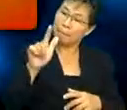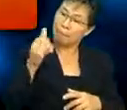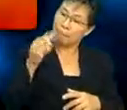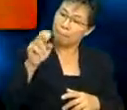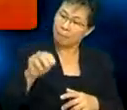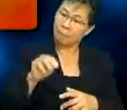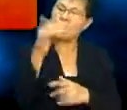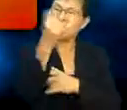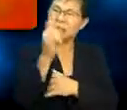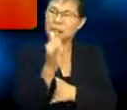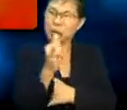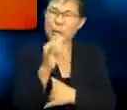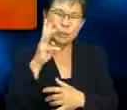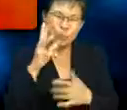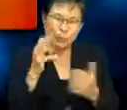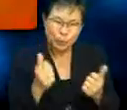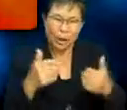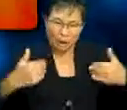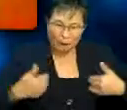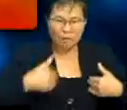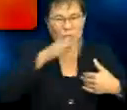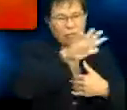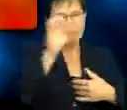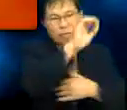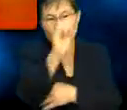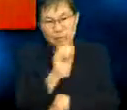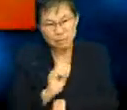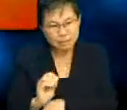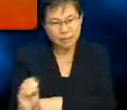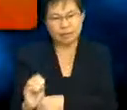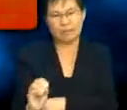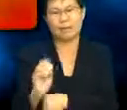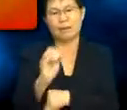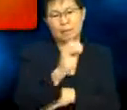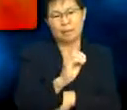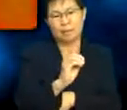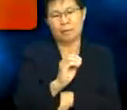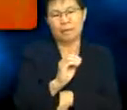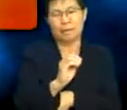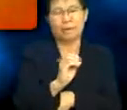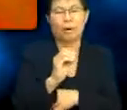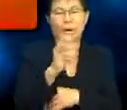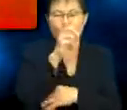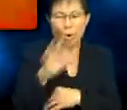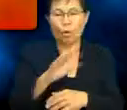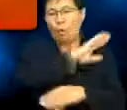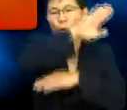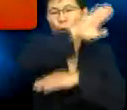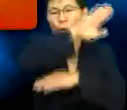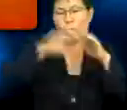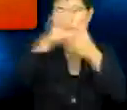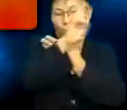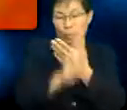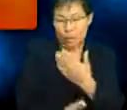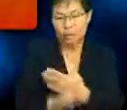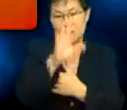The plasma is a yellowish liquid which constitutes about 55% by volume